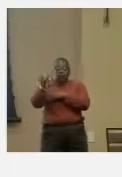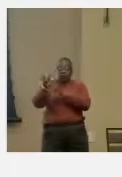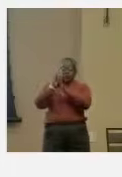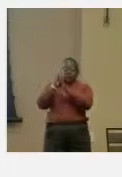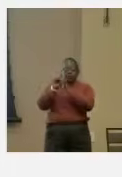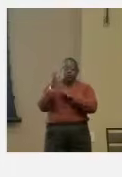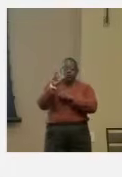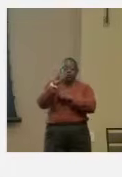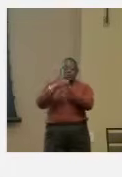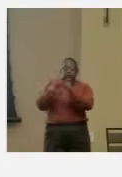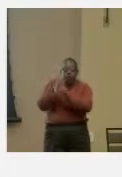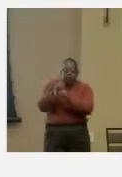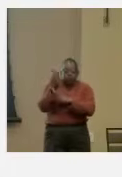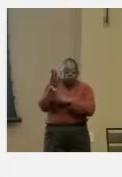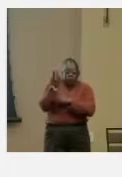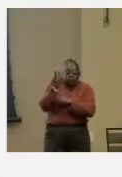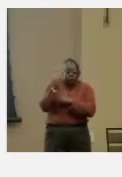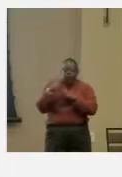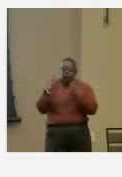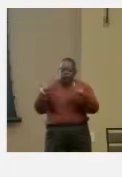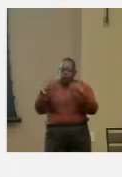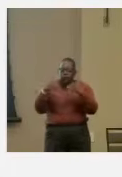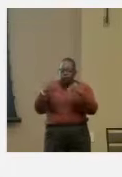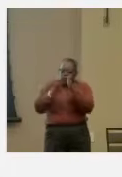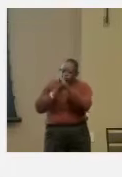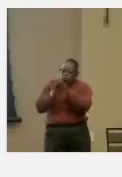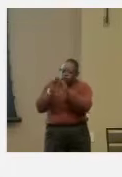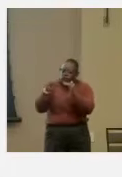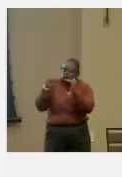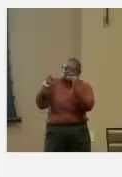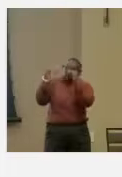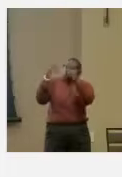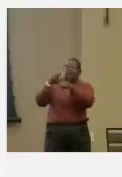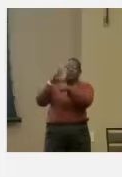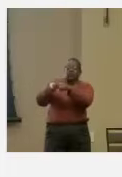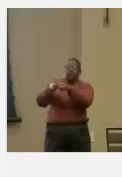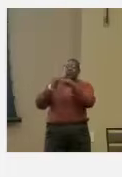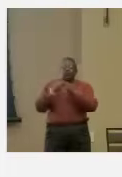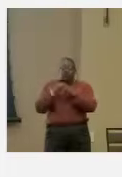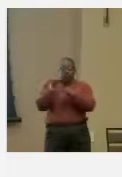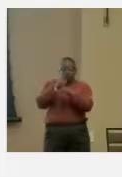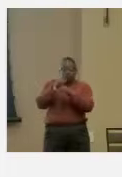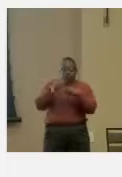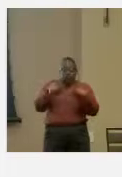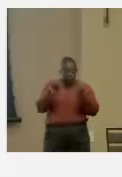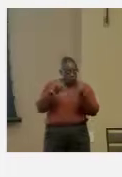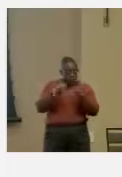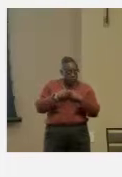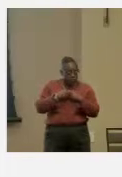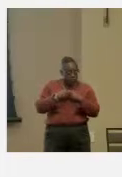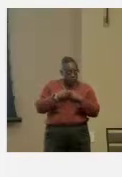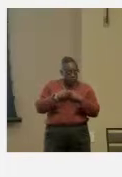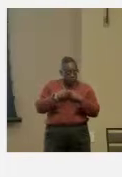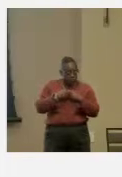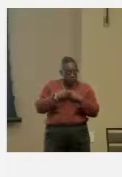20 years ago as being a center of excellence by the National Institute of Health. And over a